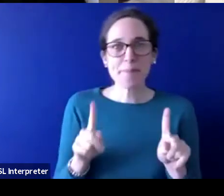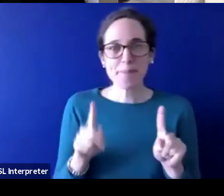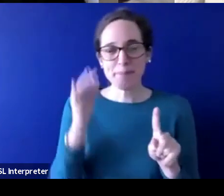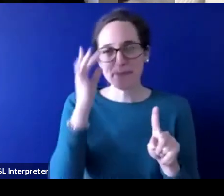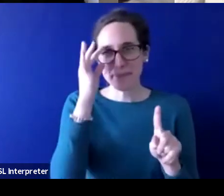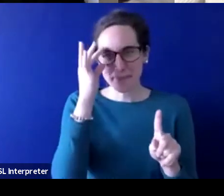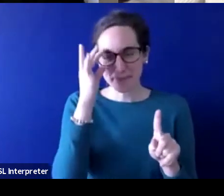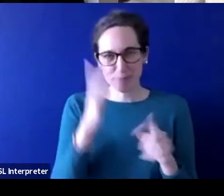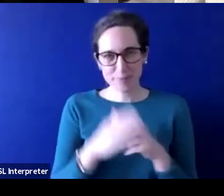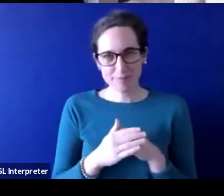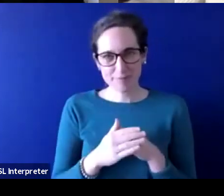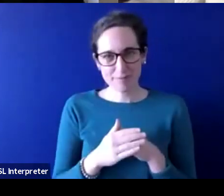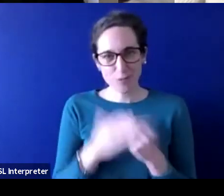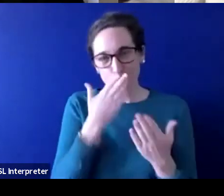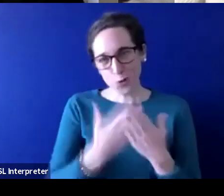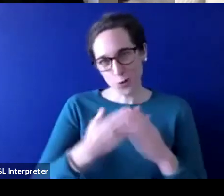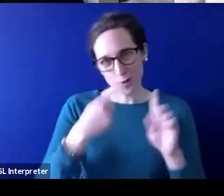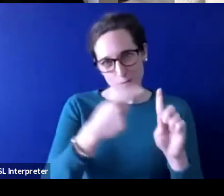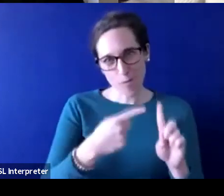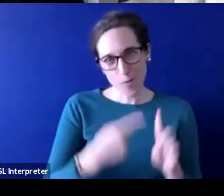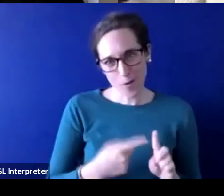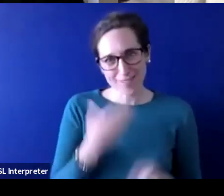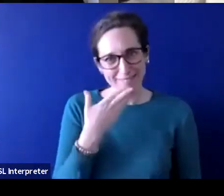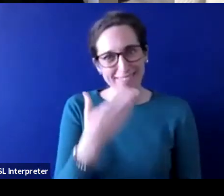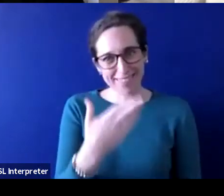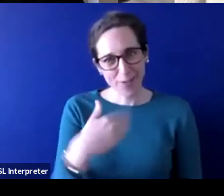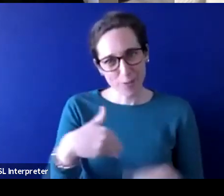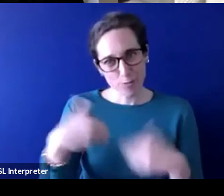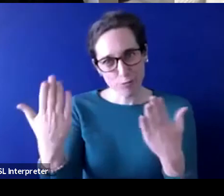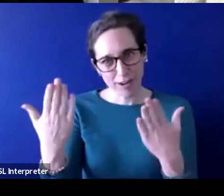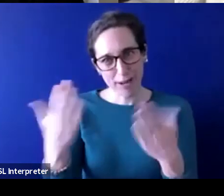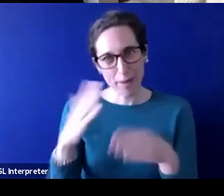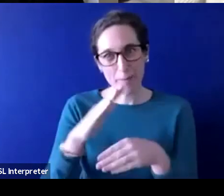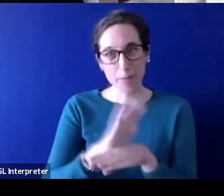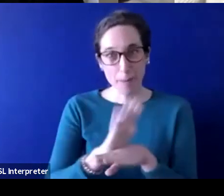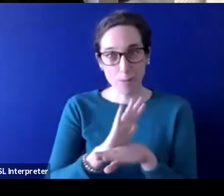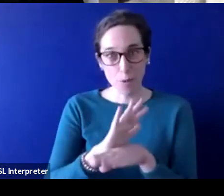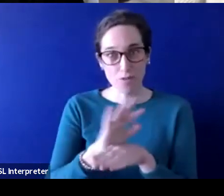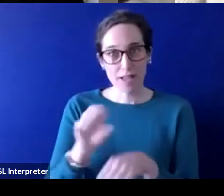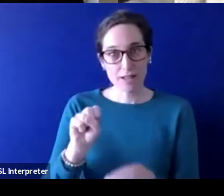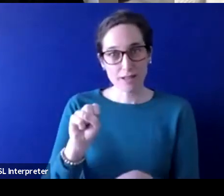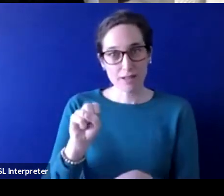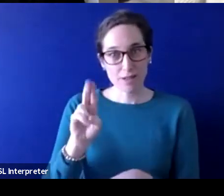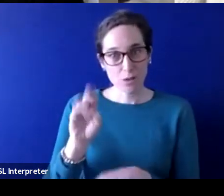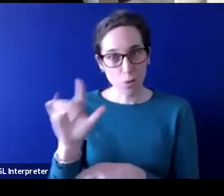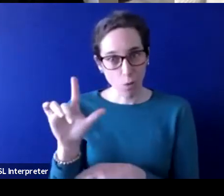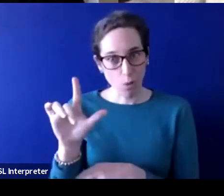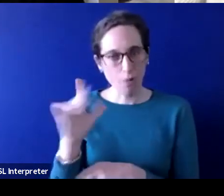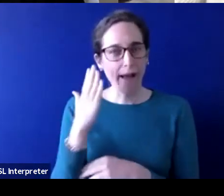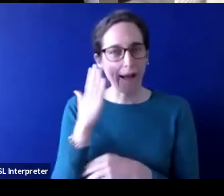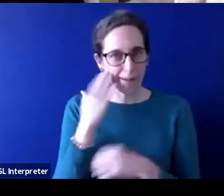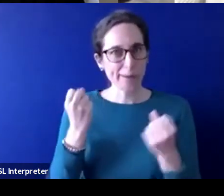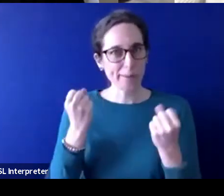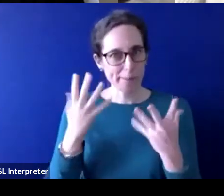But I think you bring up some really good points. So thank you for bringing that up about Soul. See, I like the movie, but I know some people had mixed feelings about